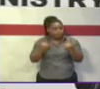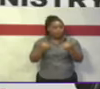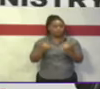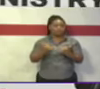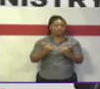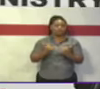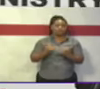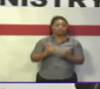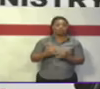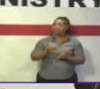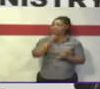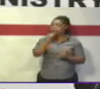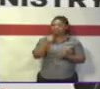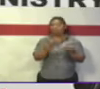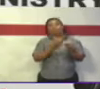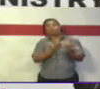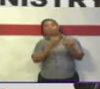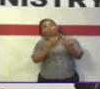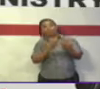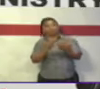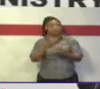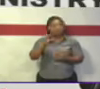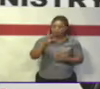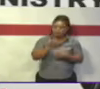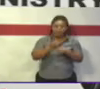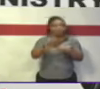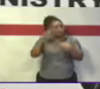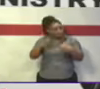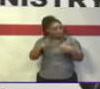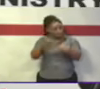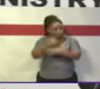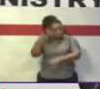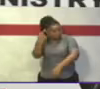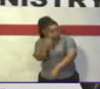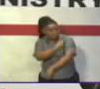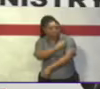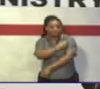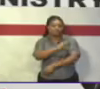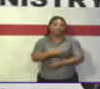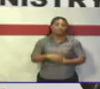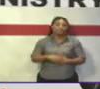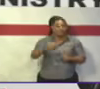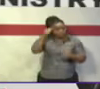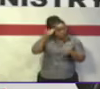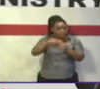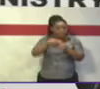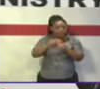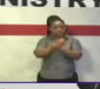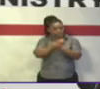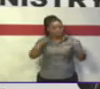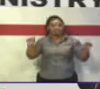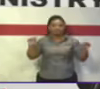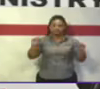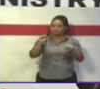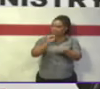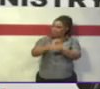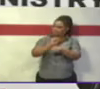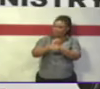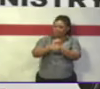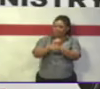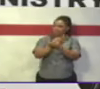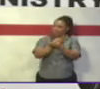hesitate, vaccinate. Remember, the COVID-19 vaccines are safe, effective, free,